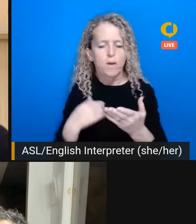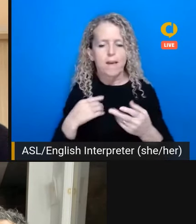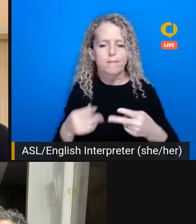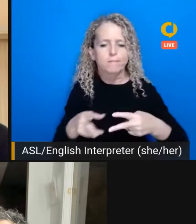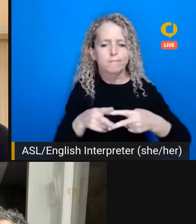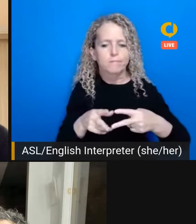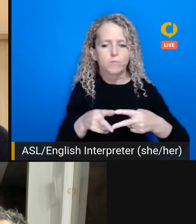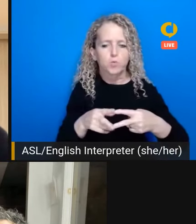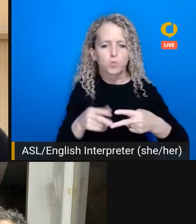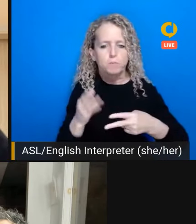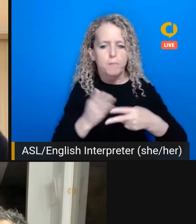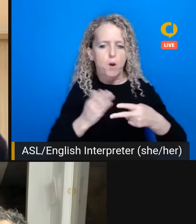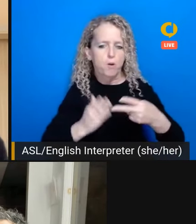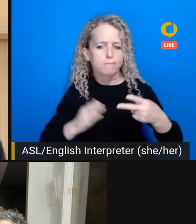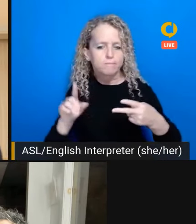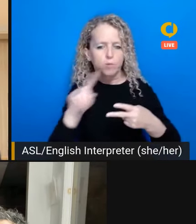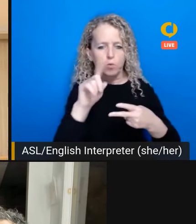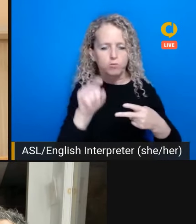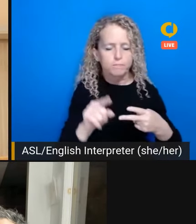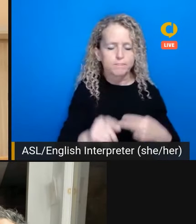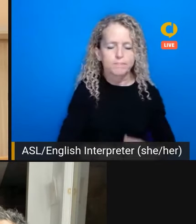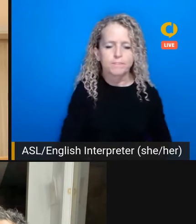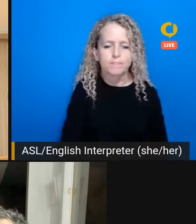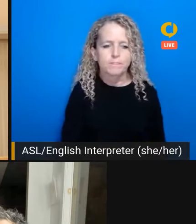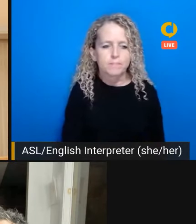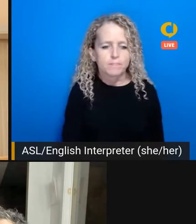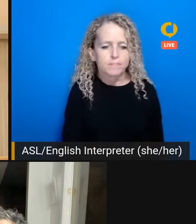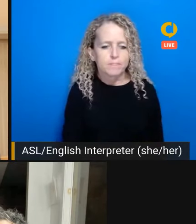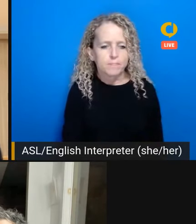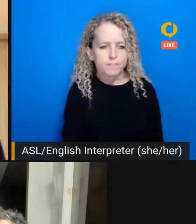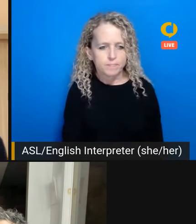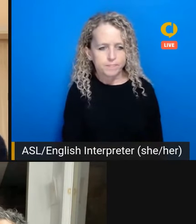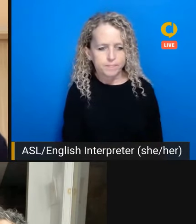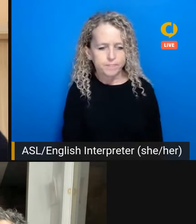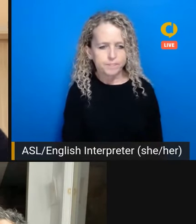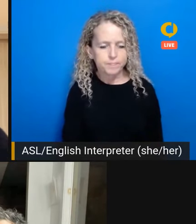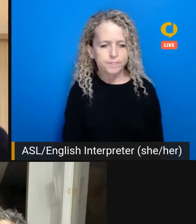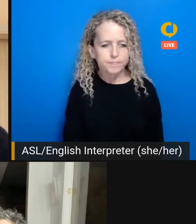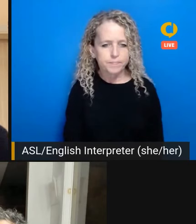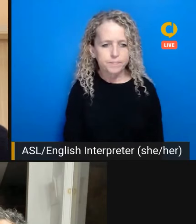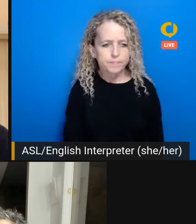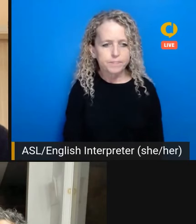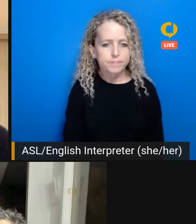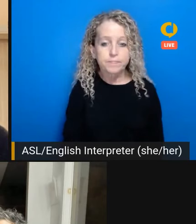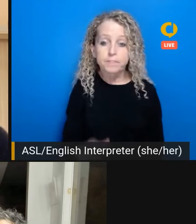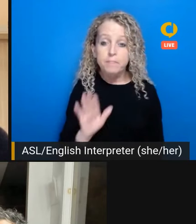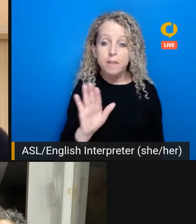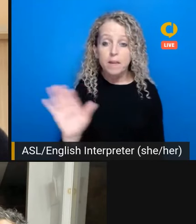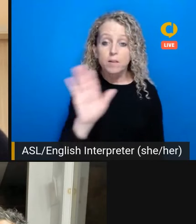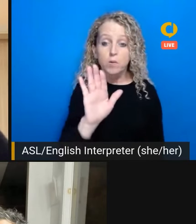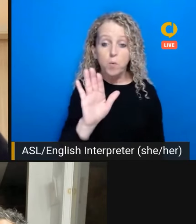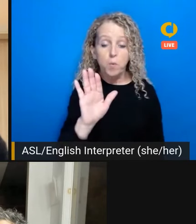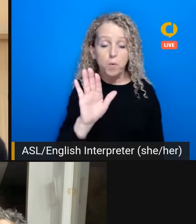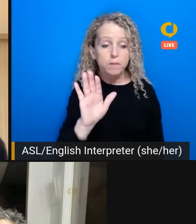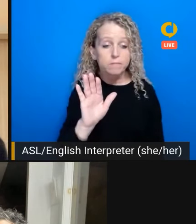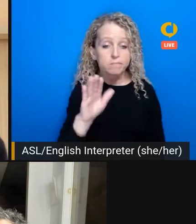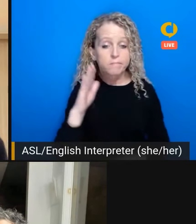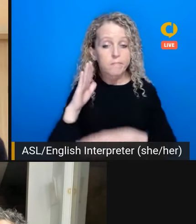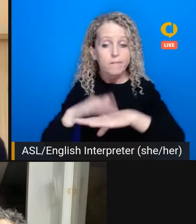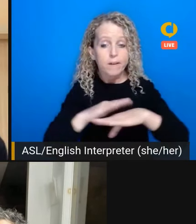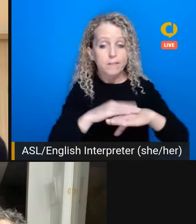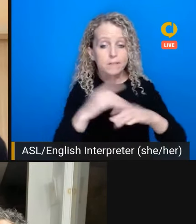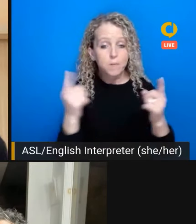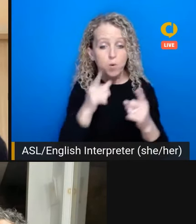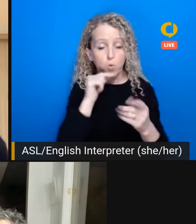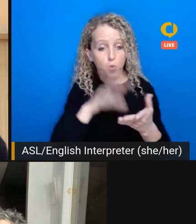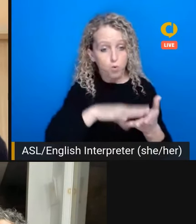advice to somebody who's who's beginning in working in this field or learning about this